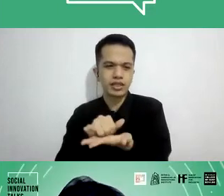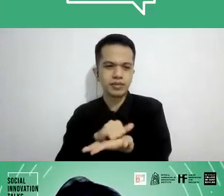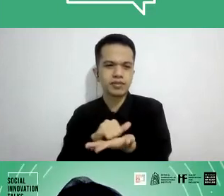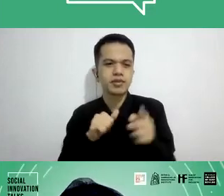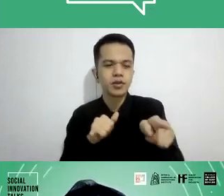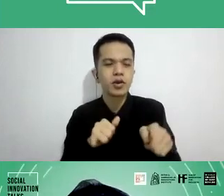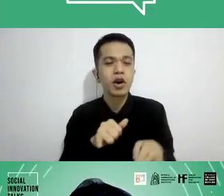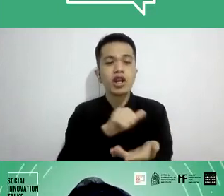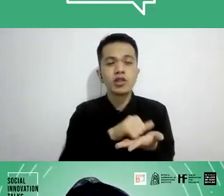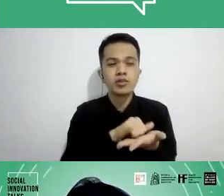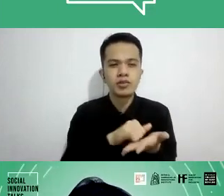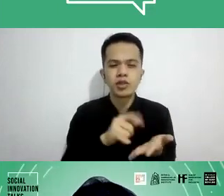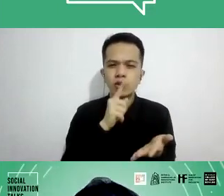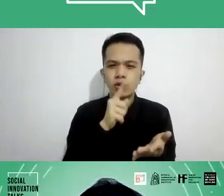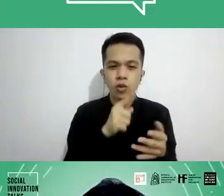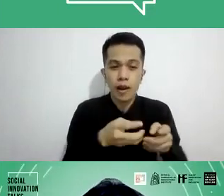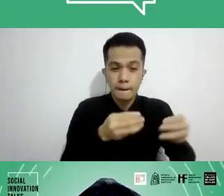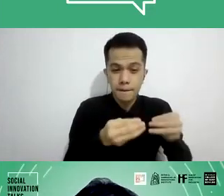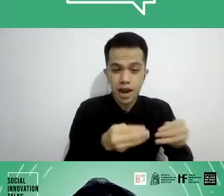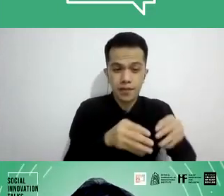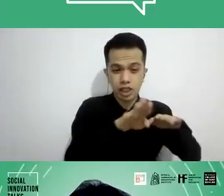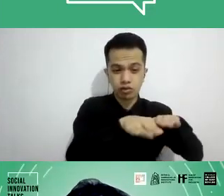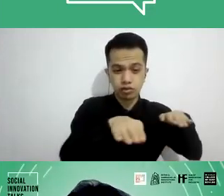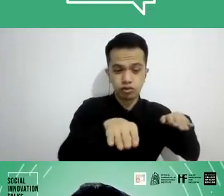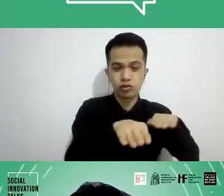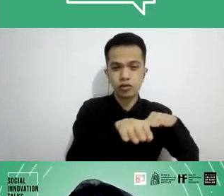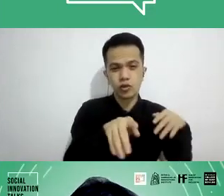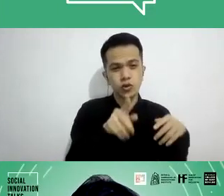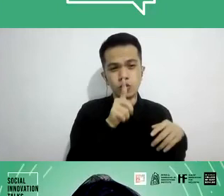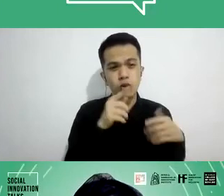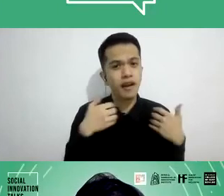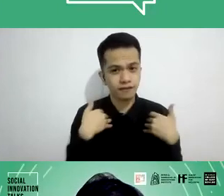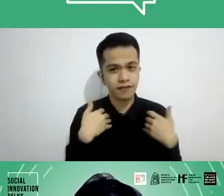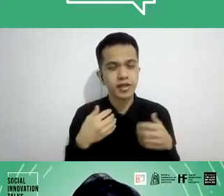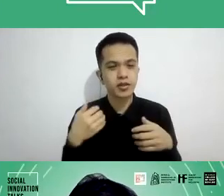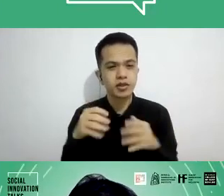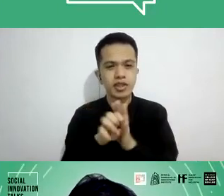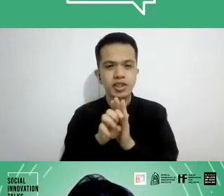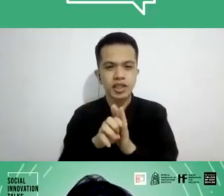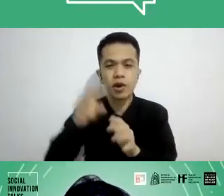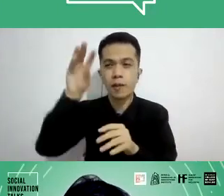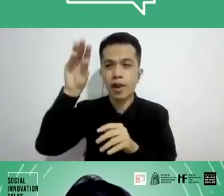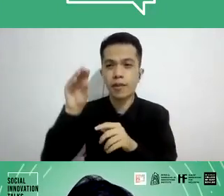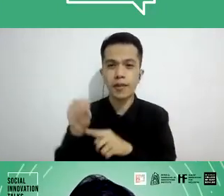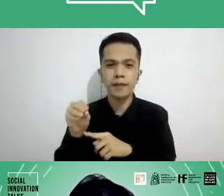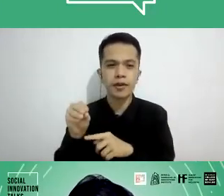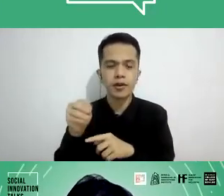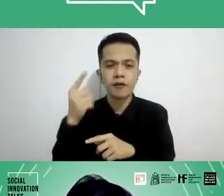York, congestion management has actually been in place. Their stoplights no longer operate on a